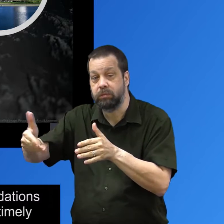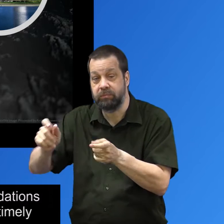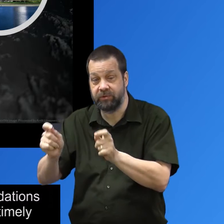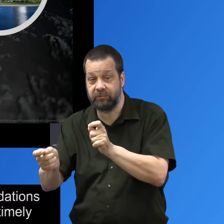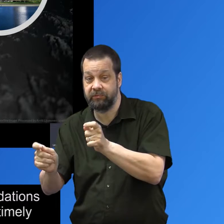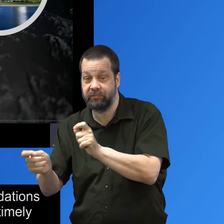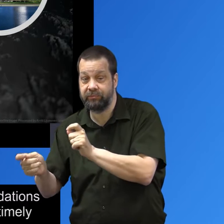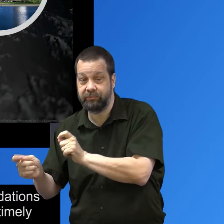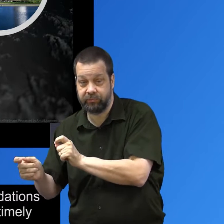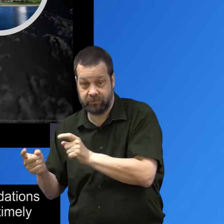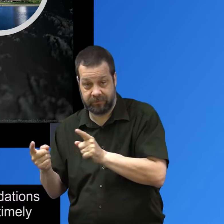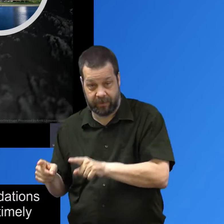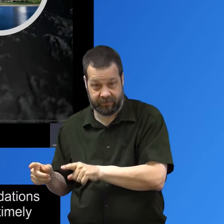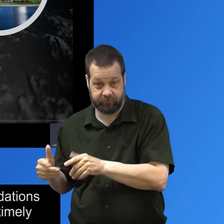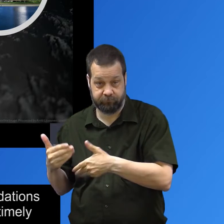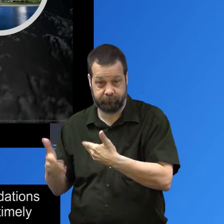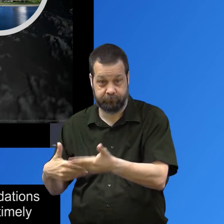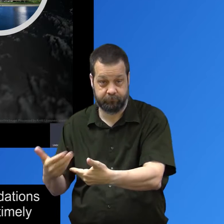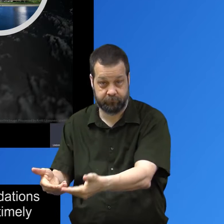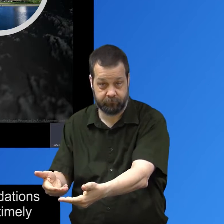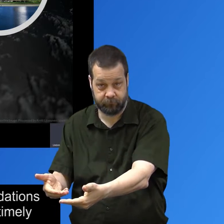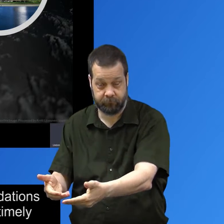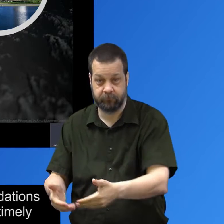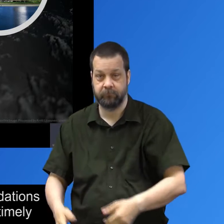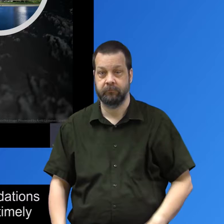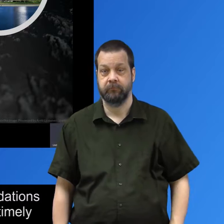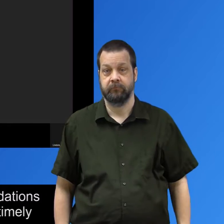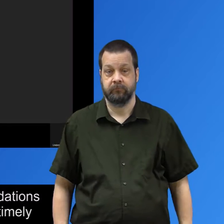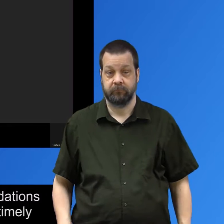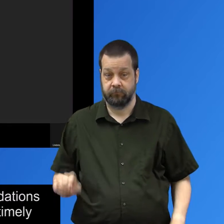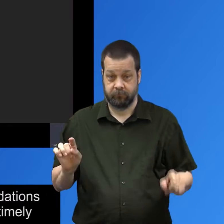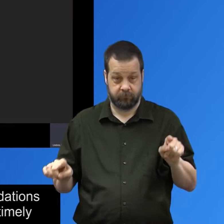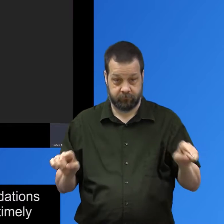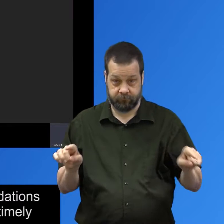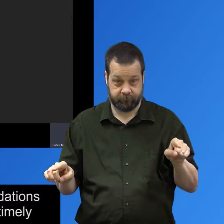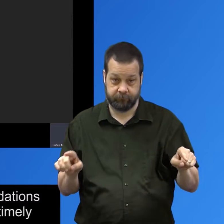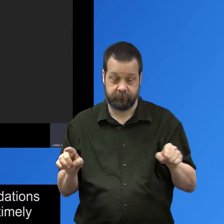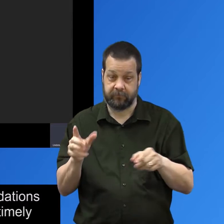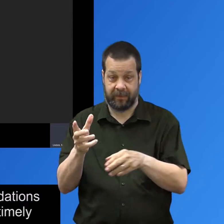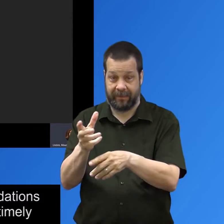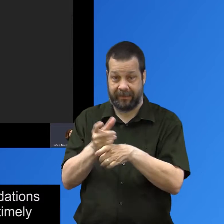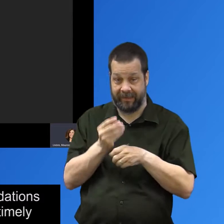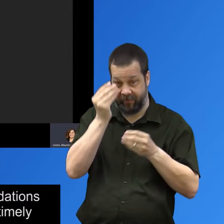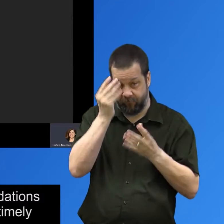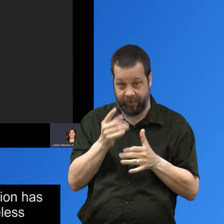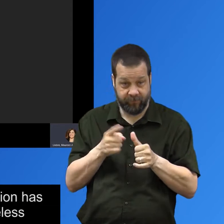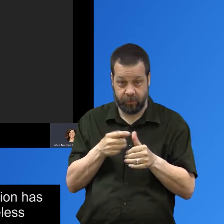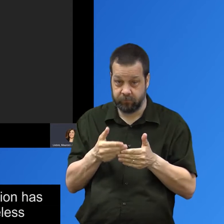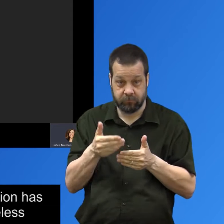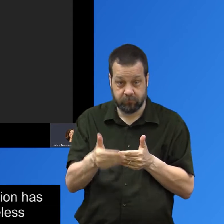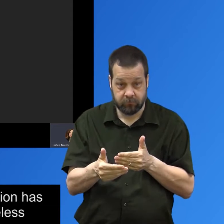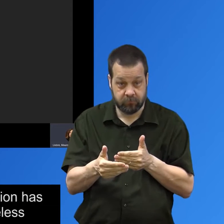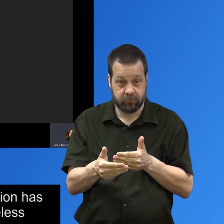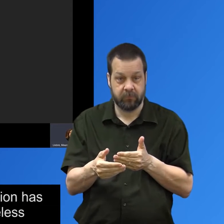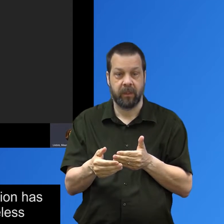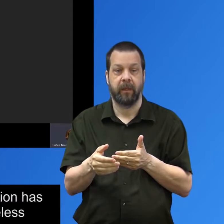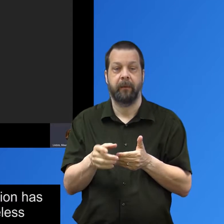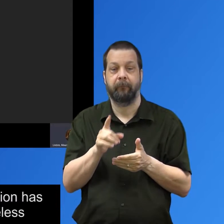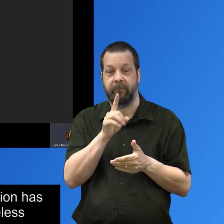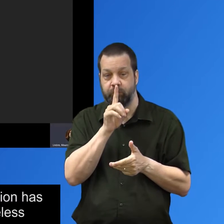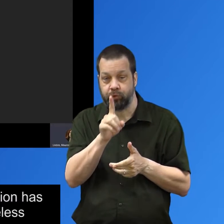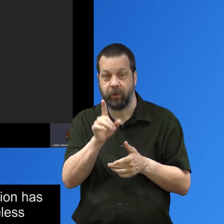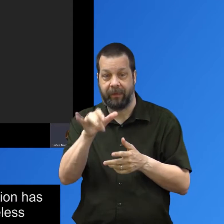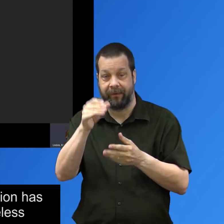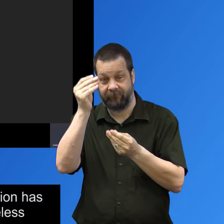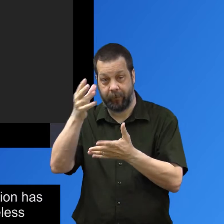volatile and require updated recommendations around protective actions. The first step toward timely receipt of information is knowing that